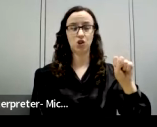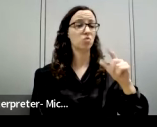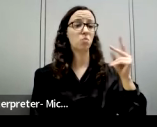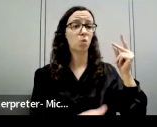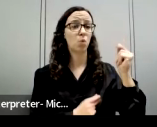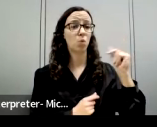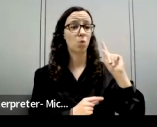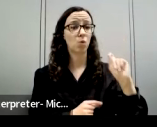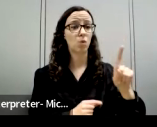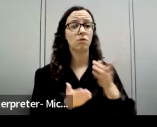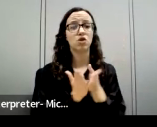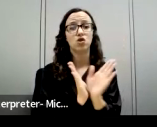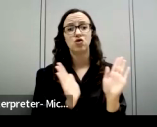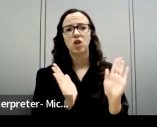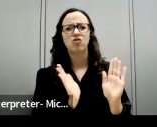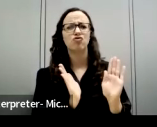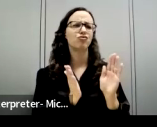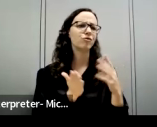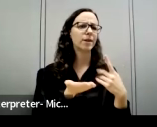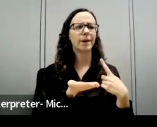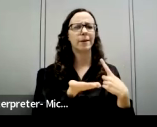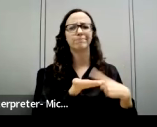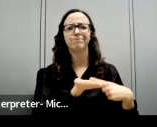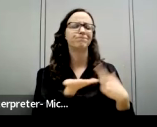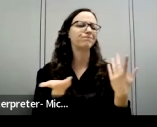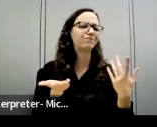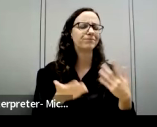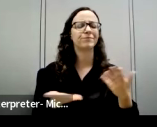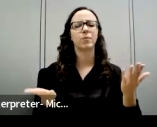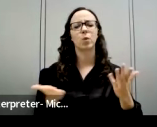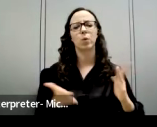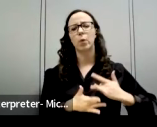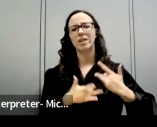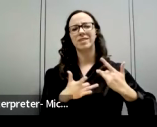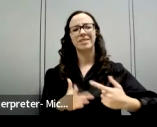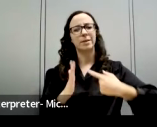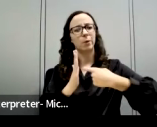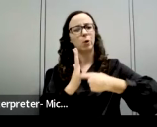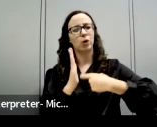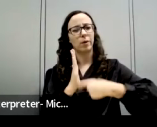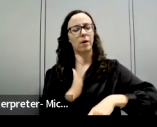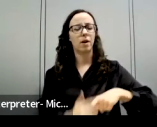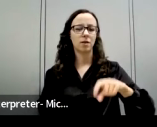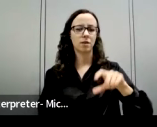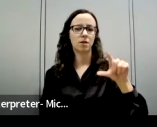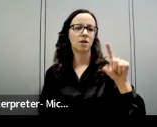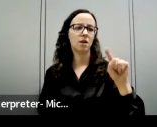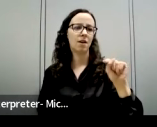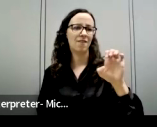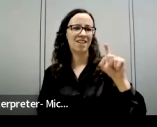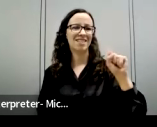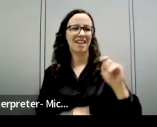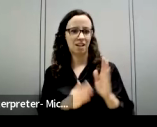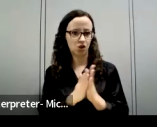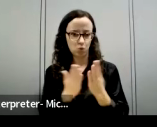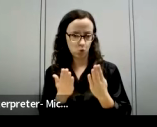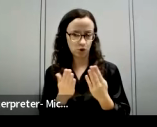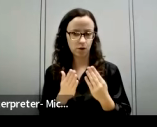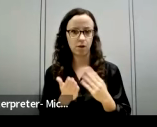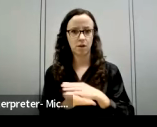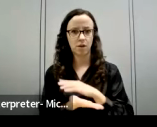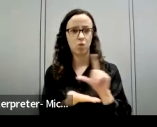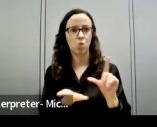Generally speaking, what would be a typical cost of a textbook that's printed